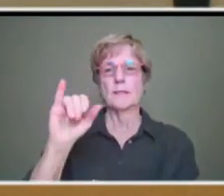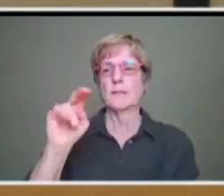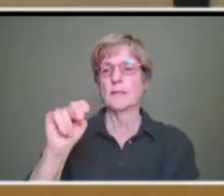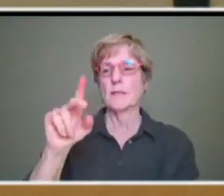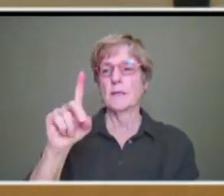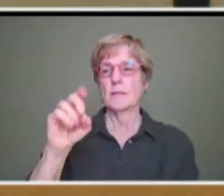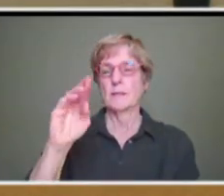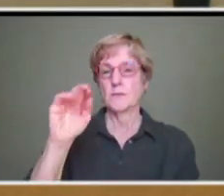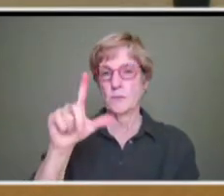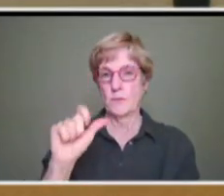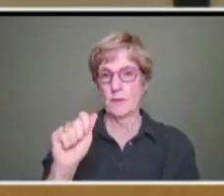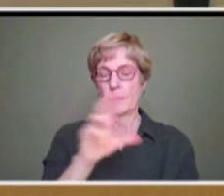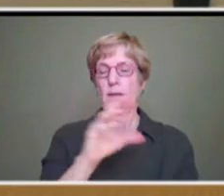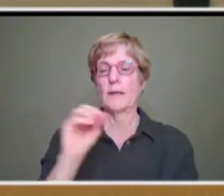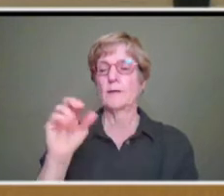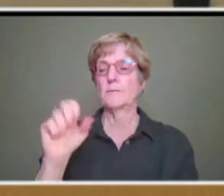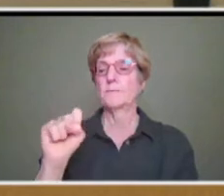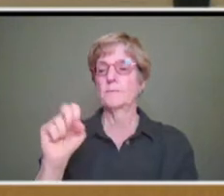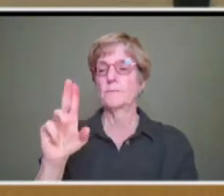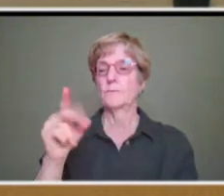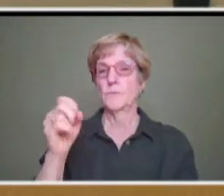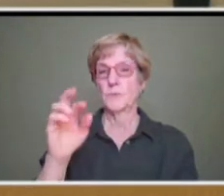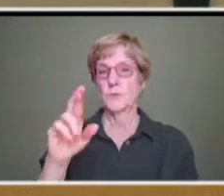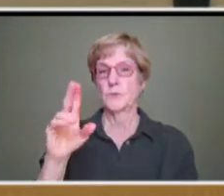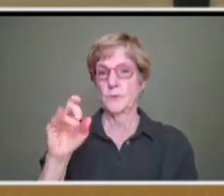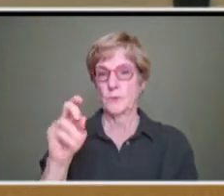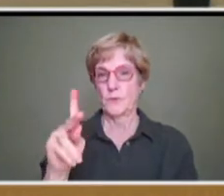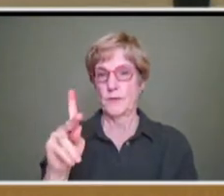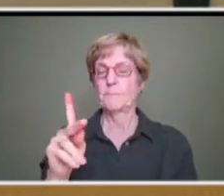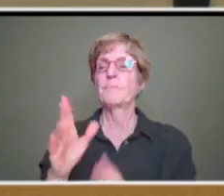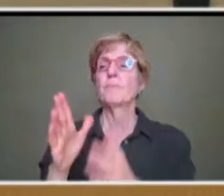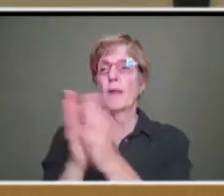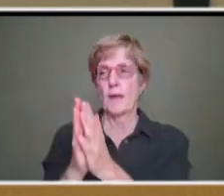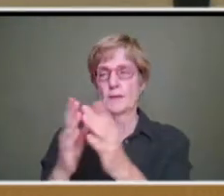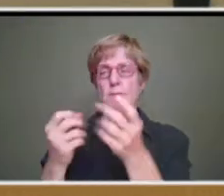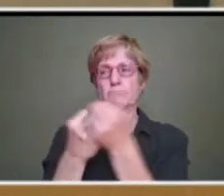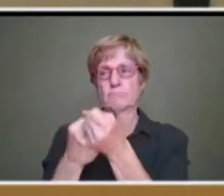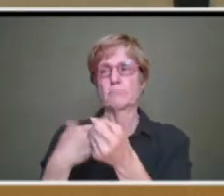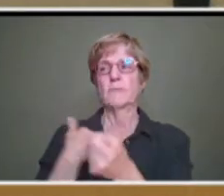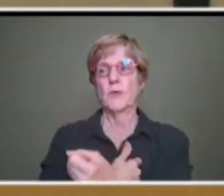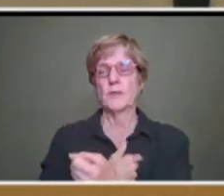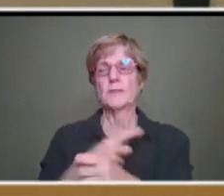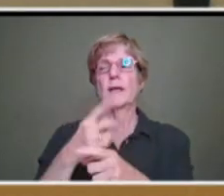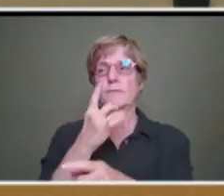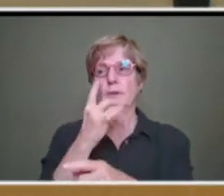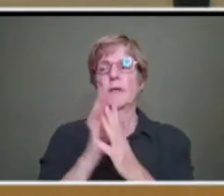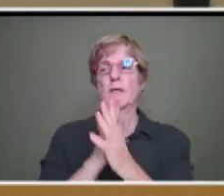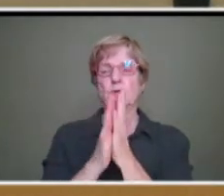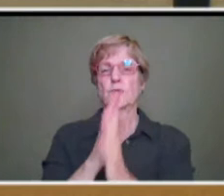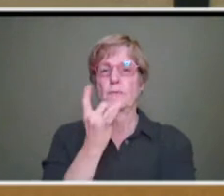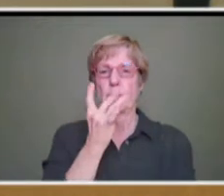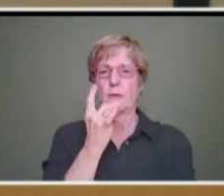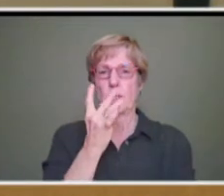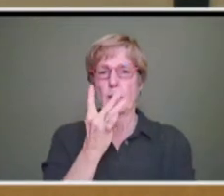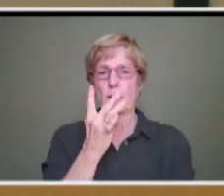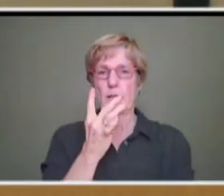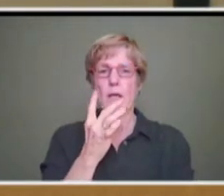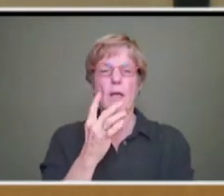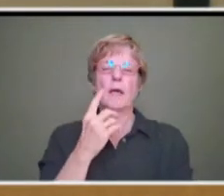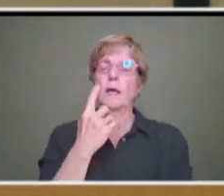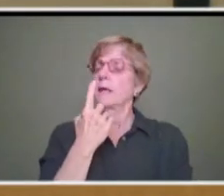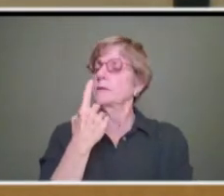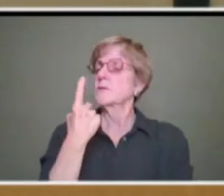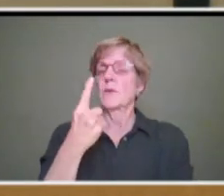so we've asked to develop or to advocate for us to get a light there and there's only one way out of gondola